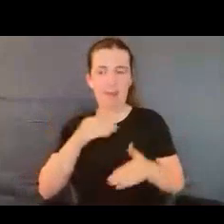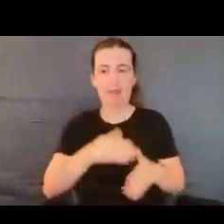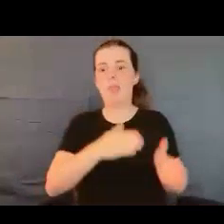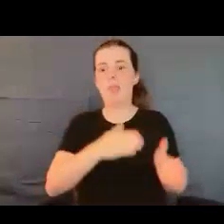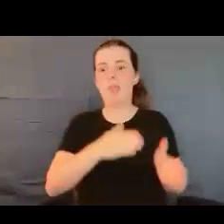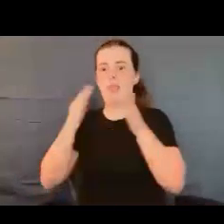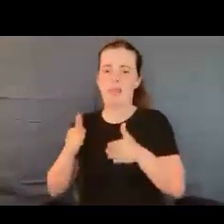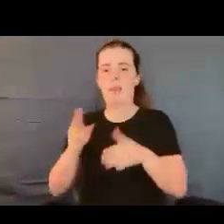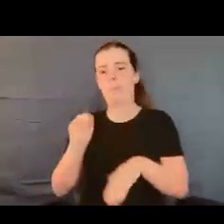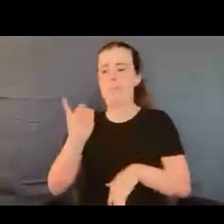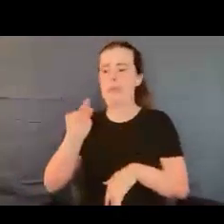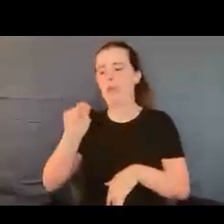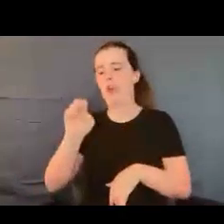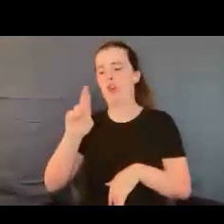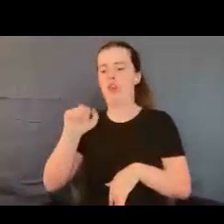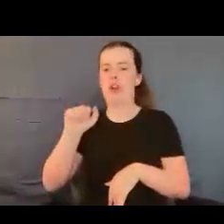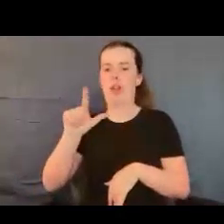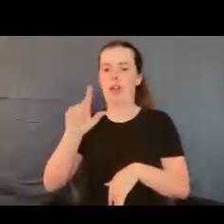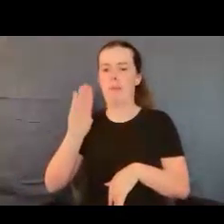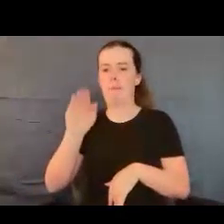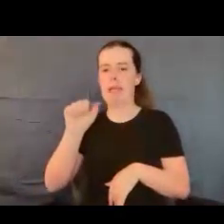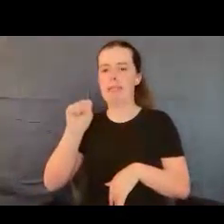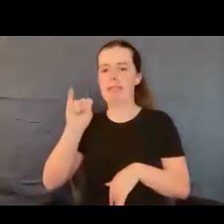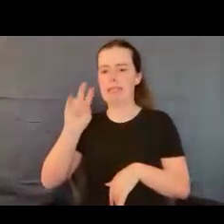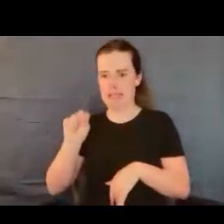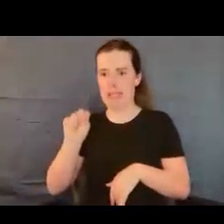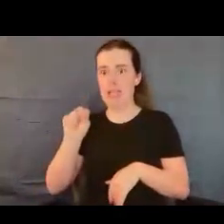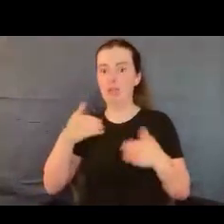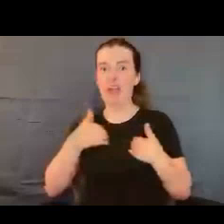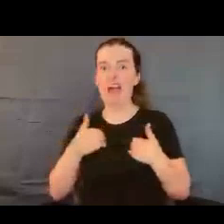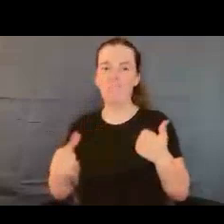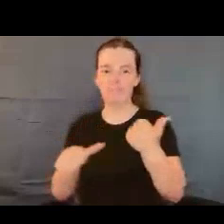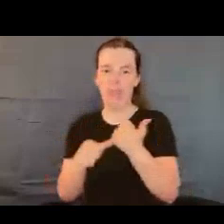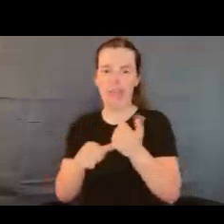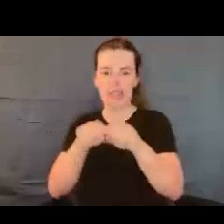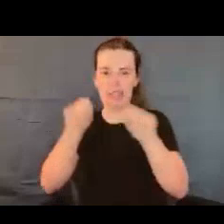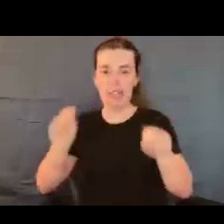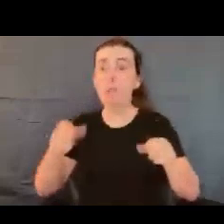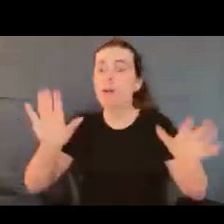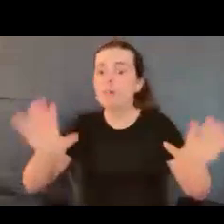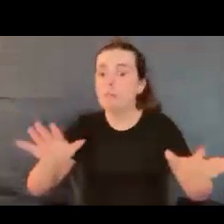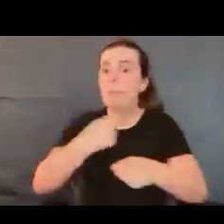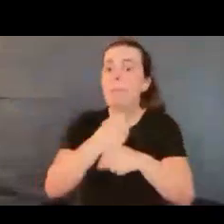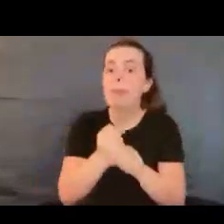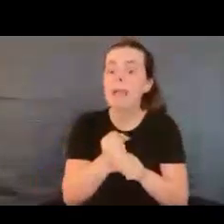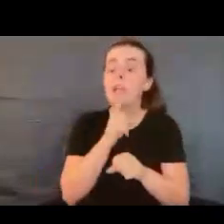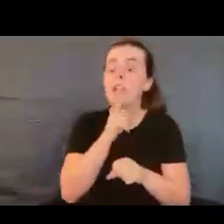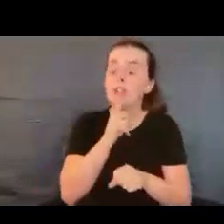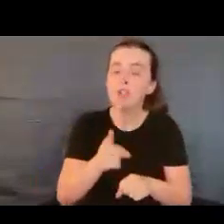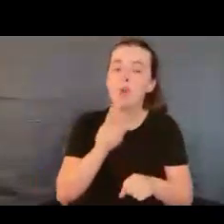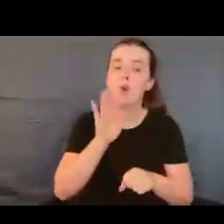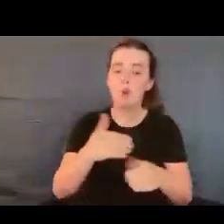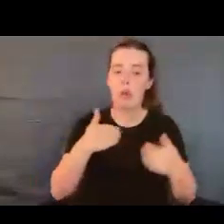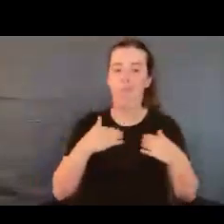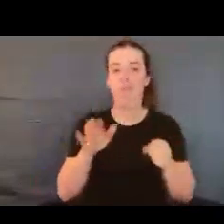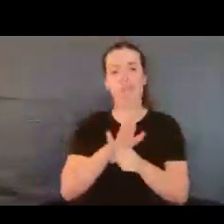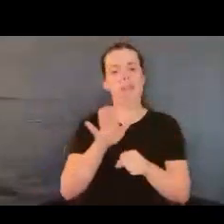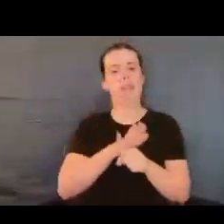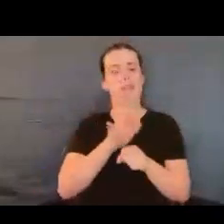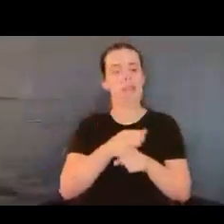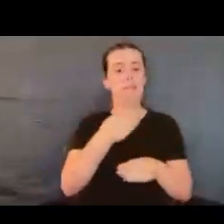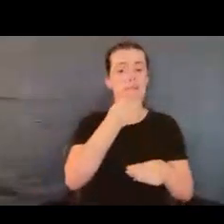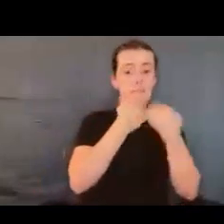a long time to go. So that's why it's really, really important to have your plan for fuel in particular, and make sure your crew gives you enough fuel at Hidden Peak